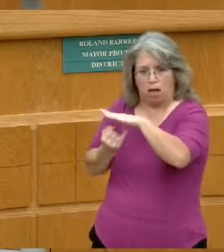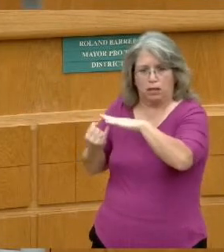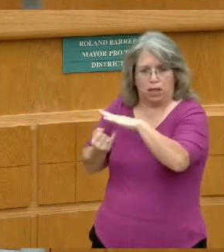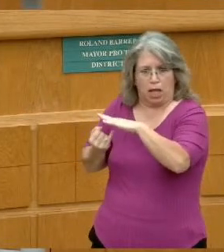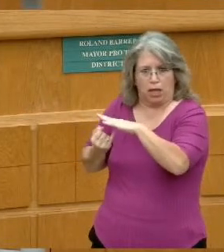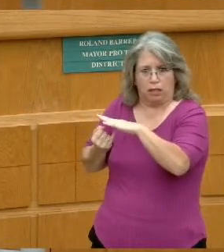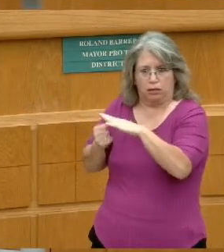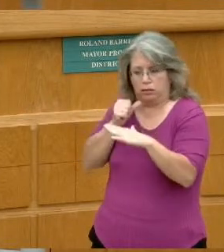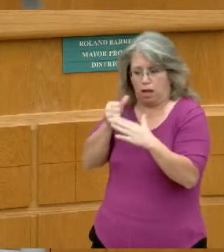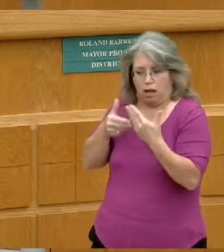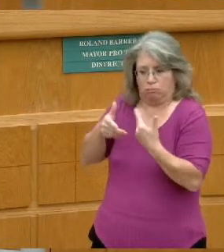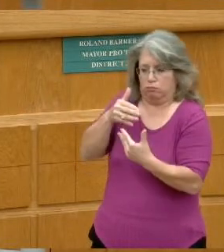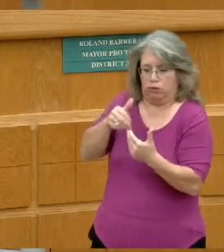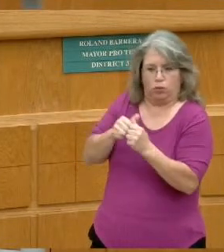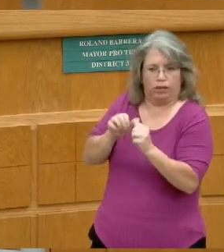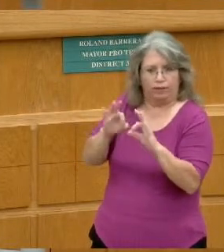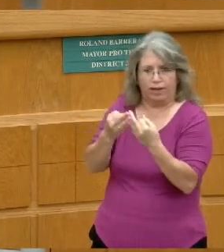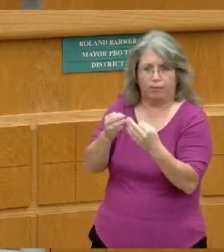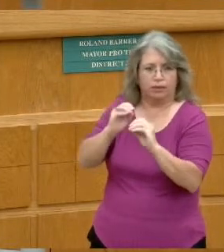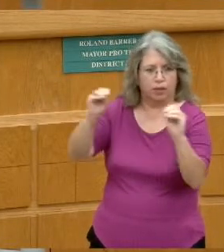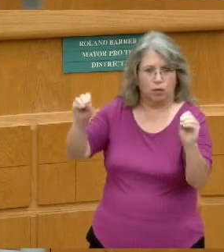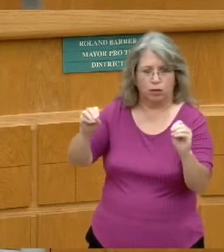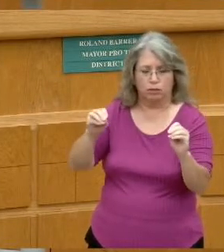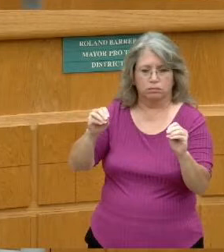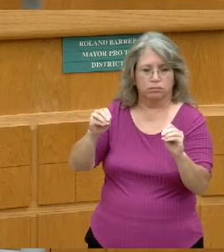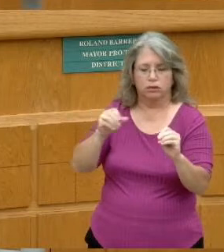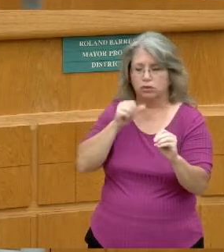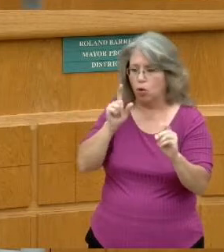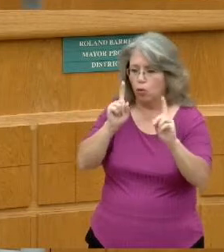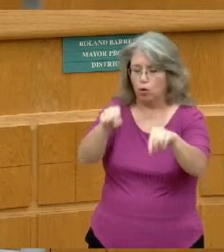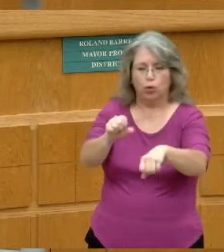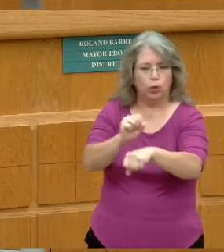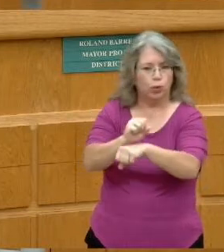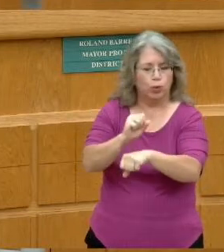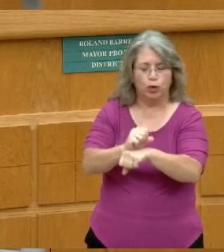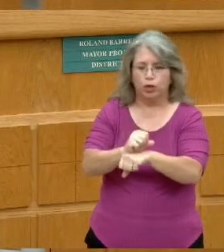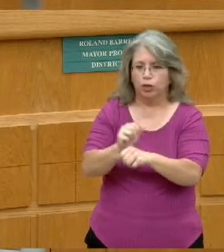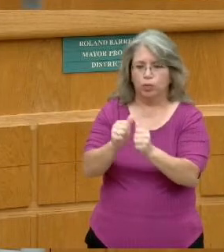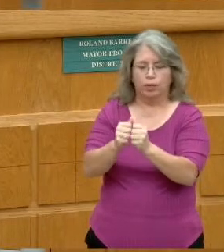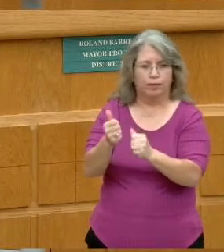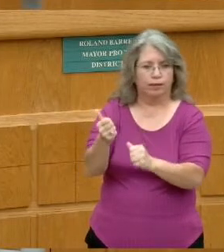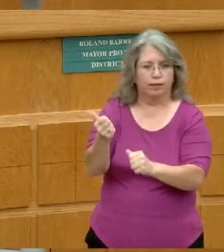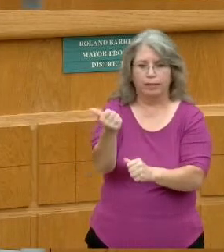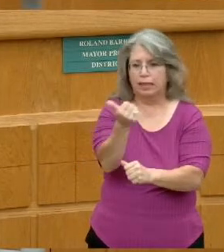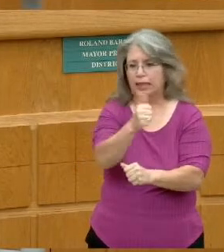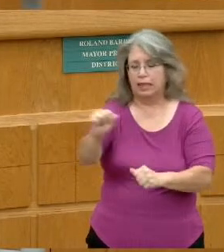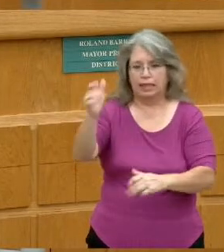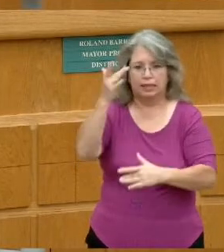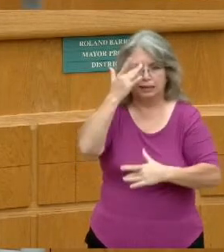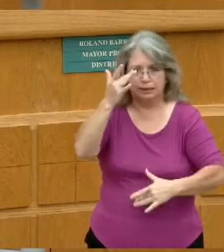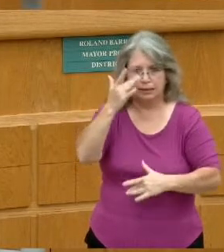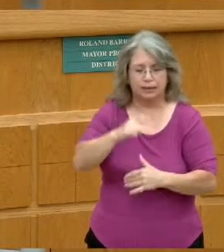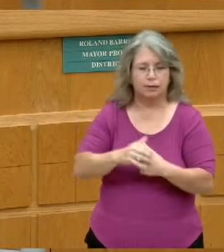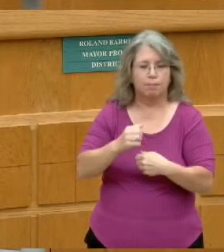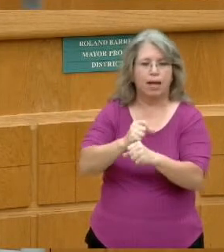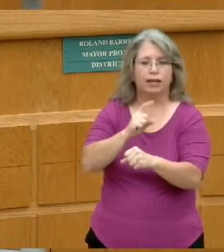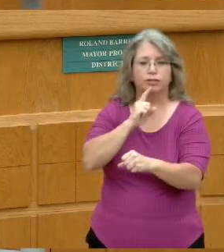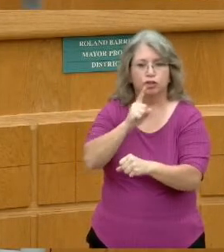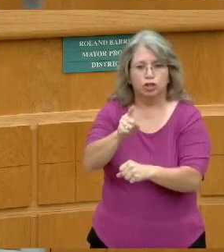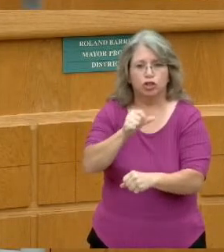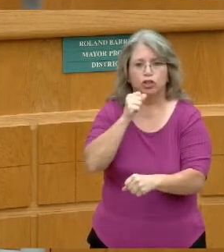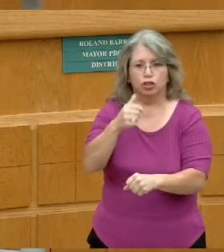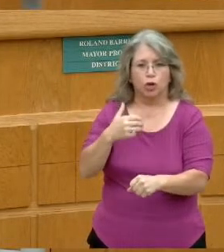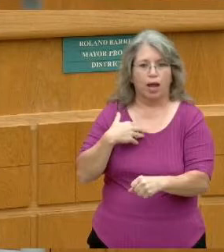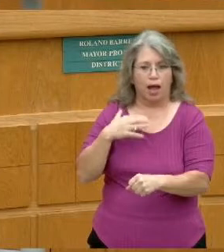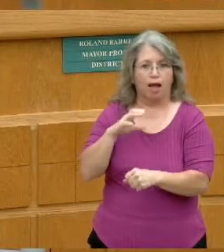symptomatic, even if you have a runny nose, is what I'd recommend. And wait until you know that you don't have COVID-19, because I mean, it seems that we can all get tested